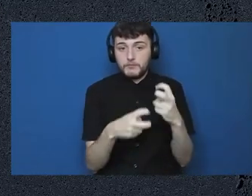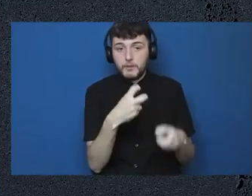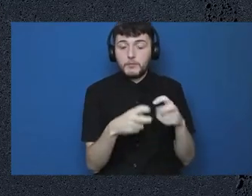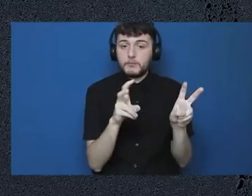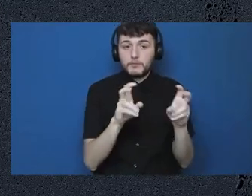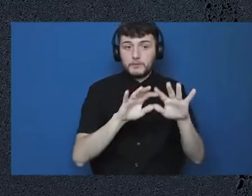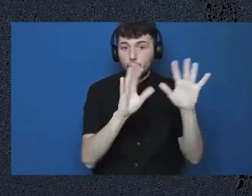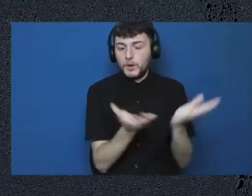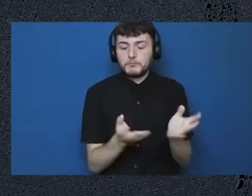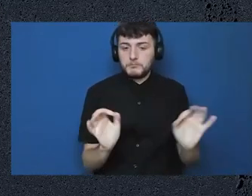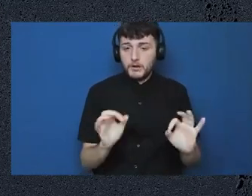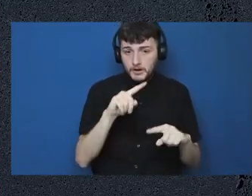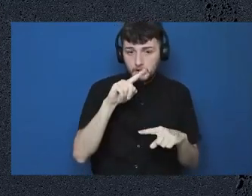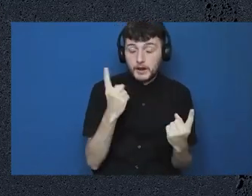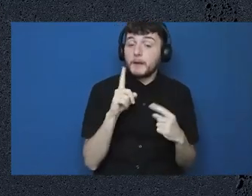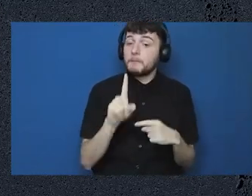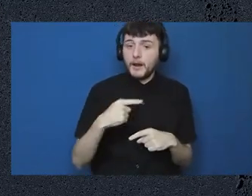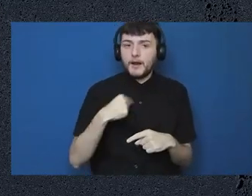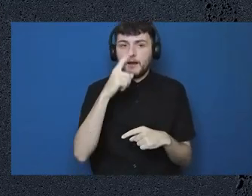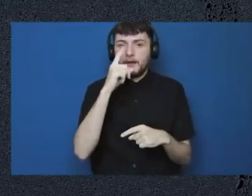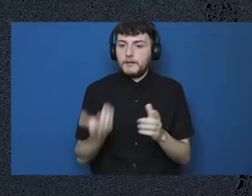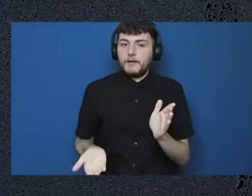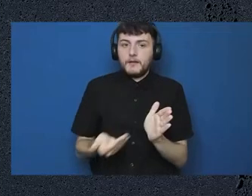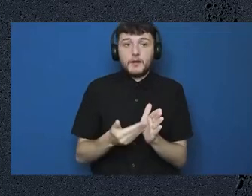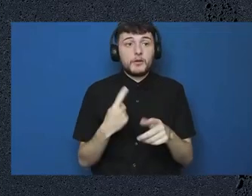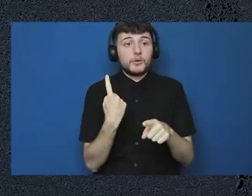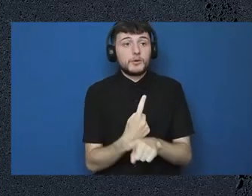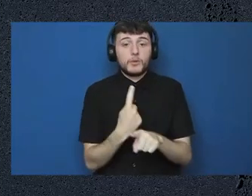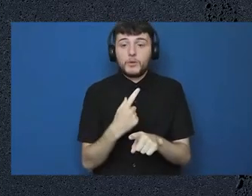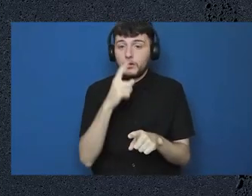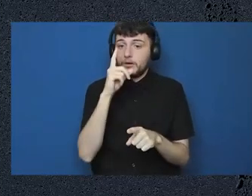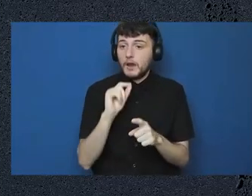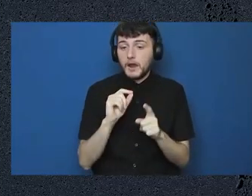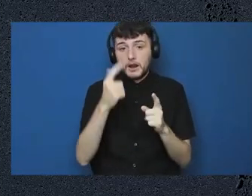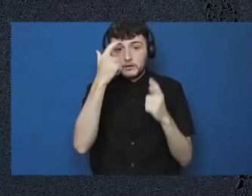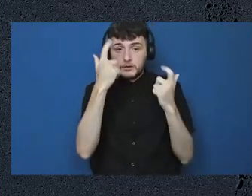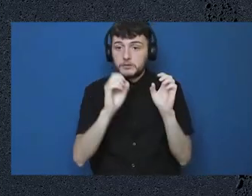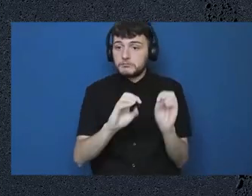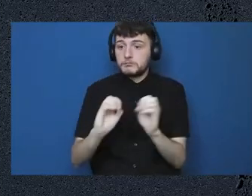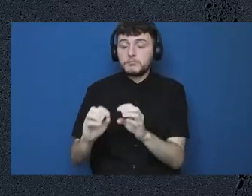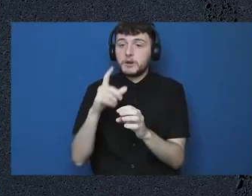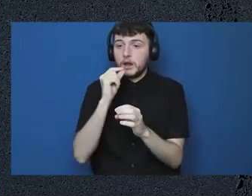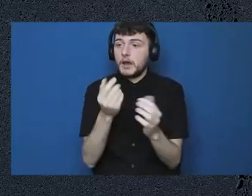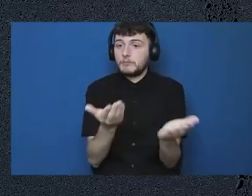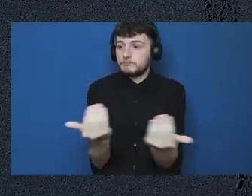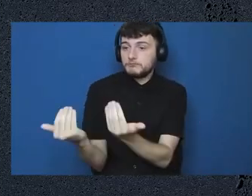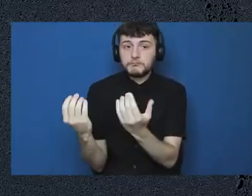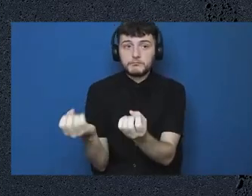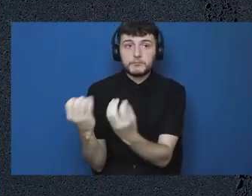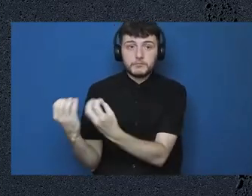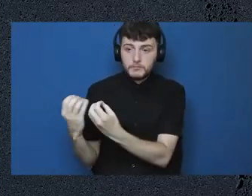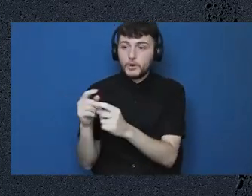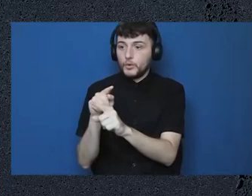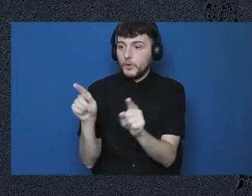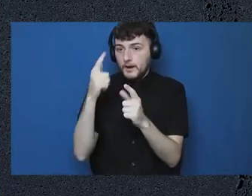do is perhaps offer comments and suggestions as to how to get your ideas to fix the problem into policy.